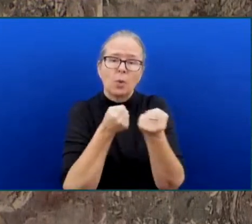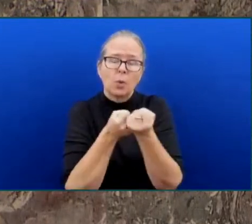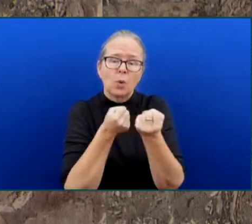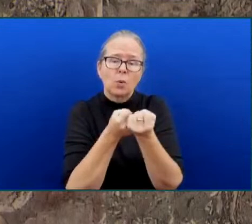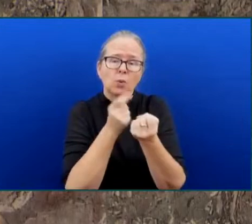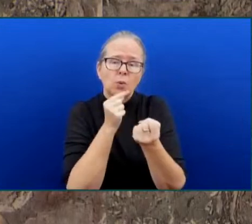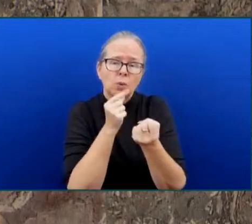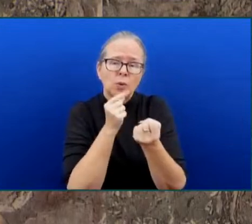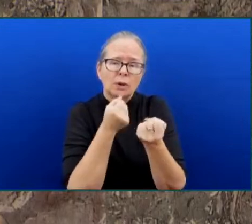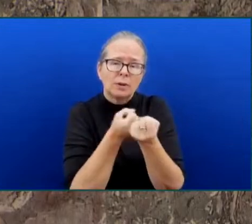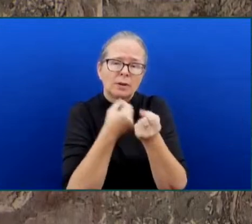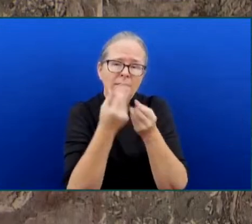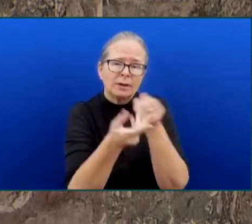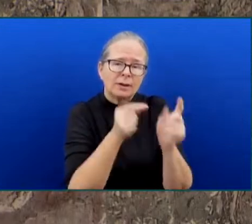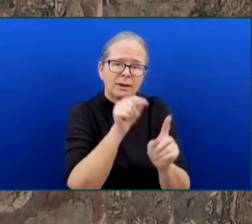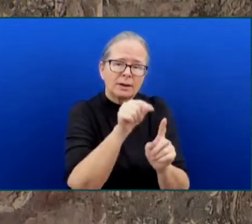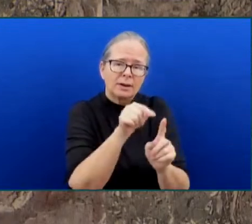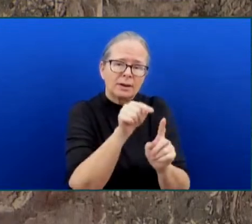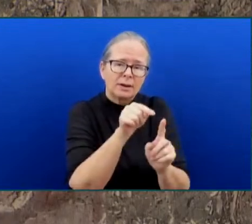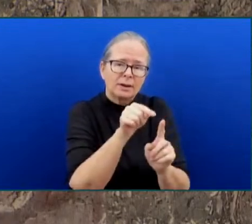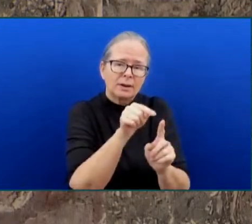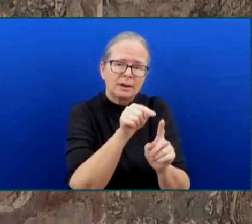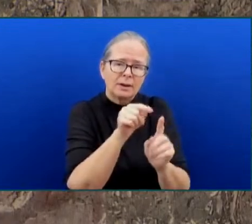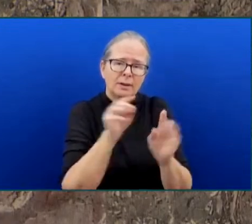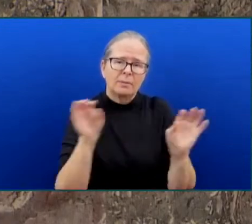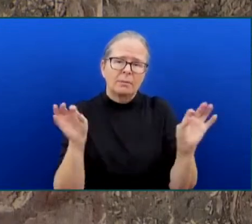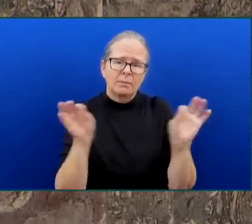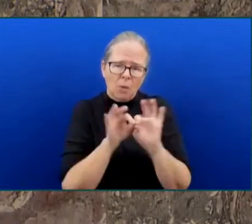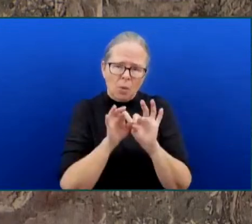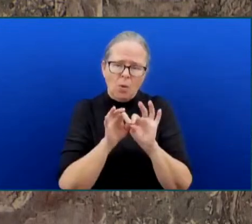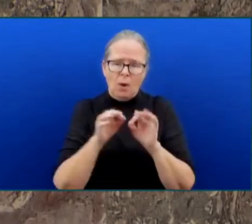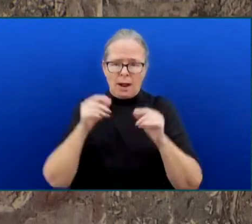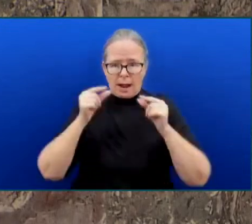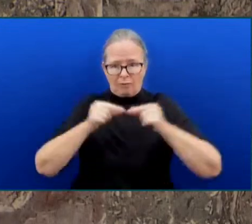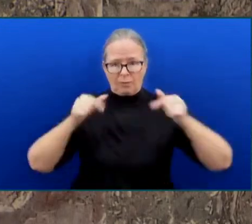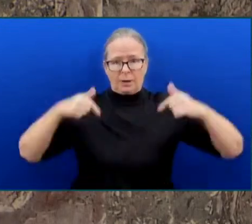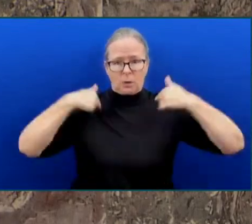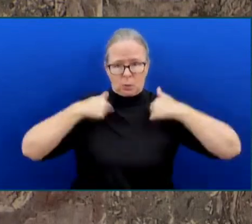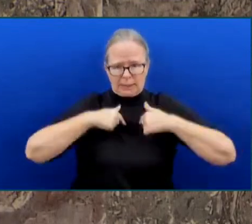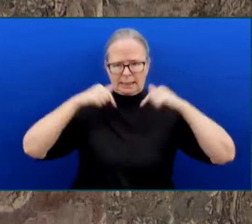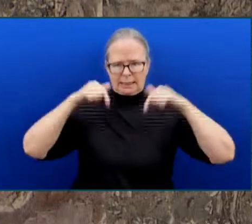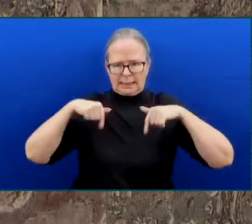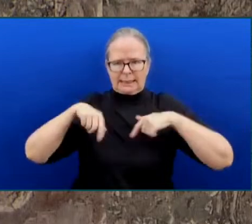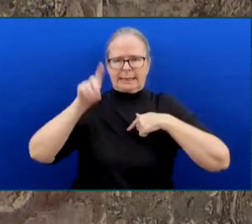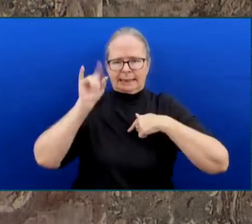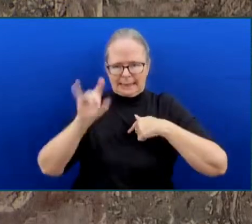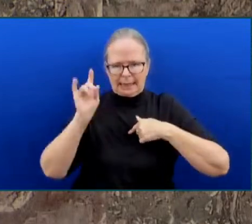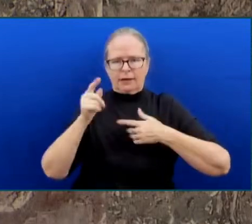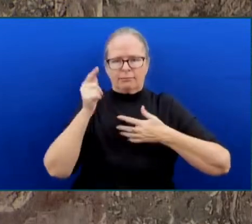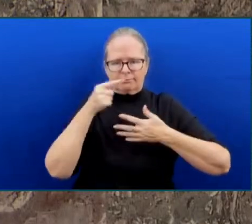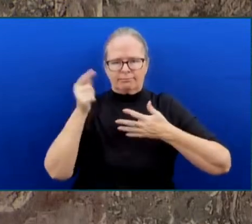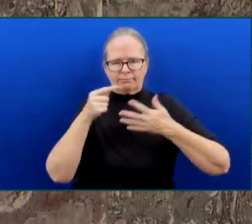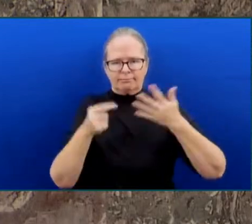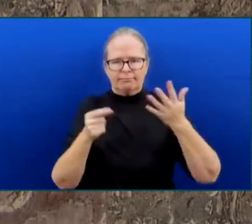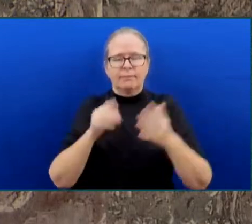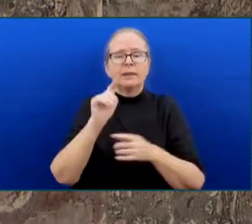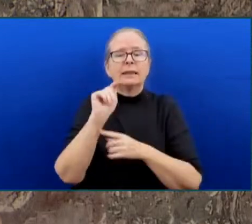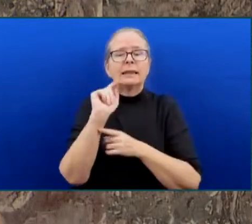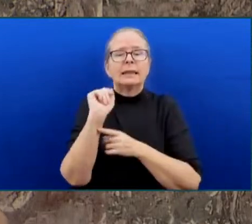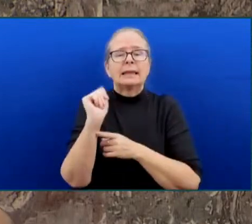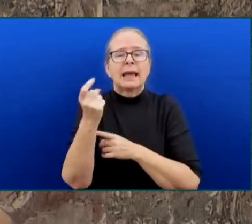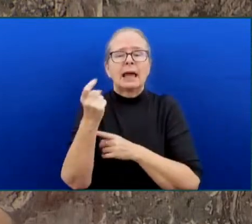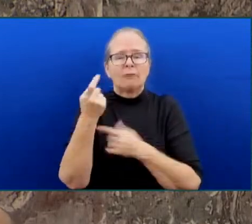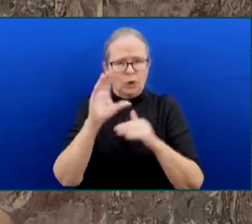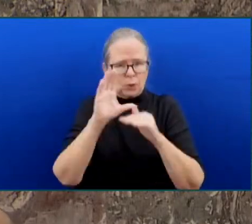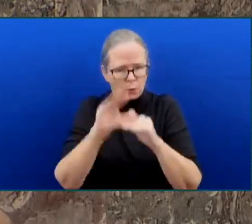it's this government. We reverse the opposition's tax breaks for those at the top and use that money to reduce the cost for people.